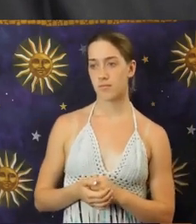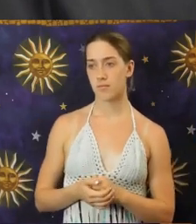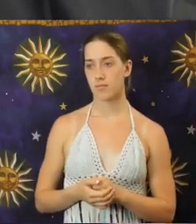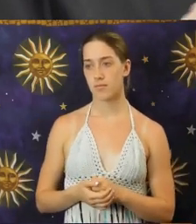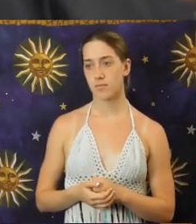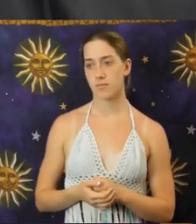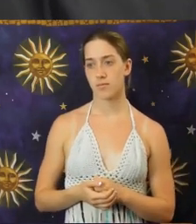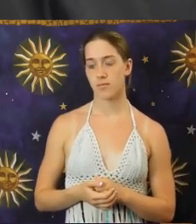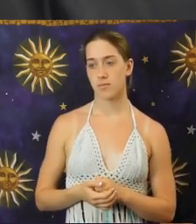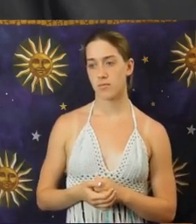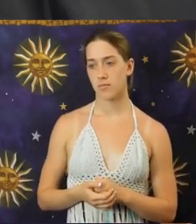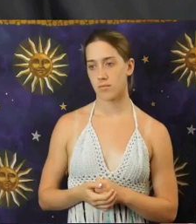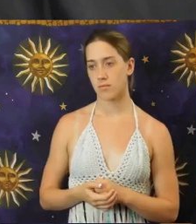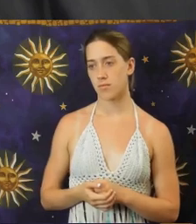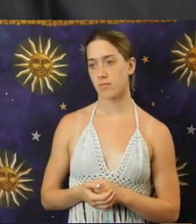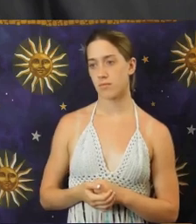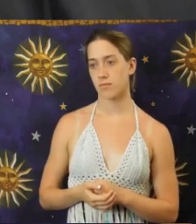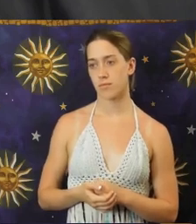Blend that out.